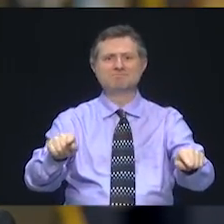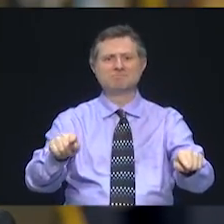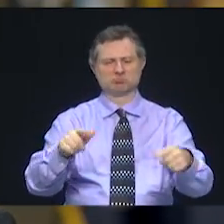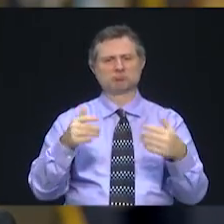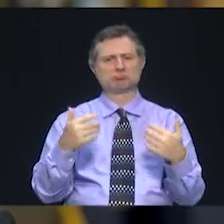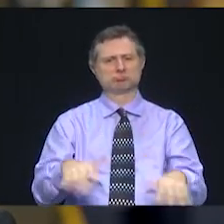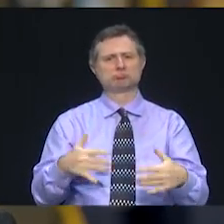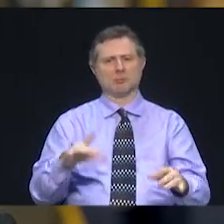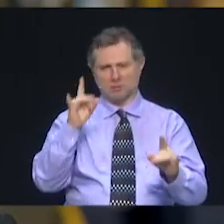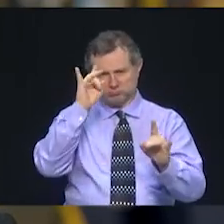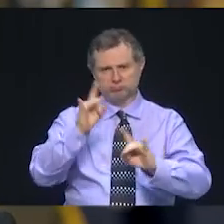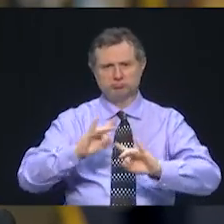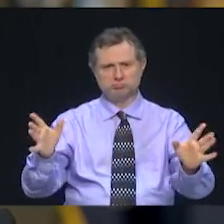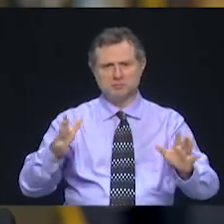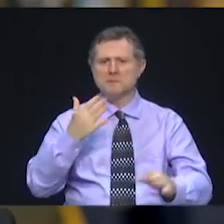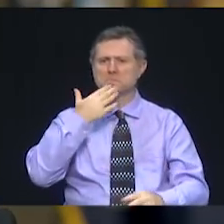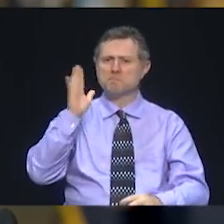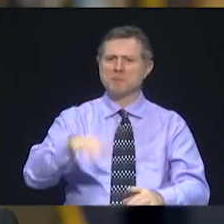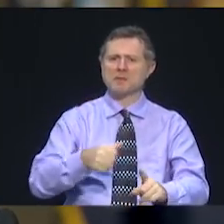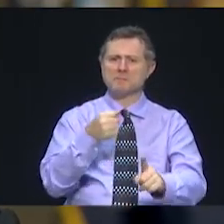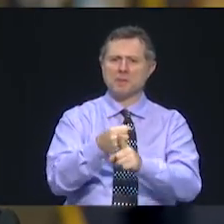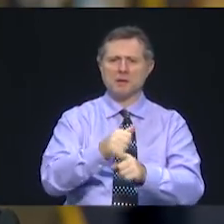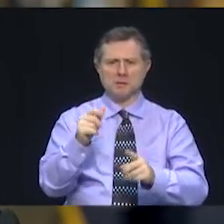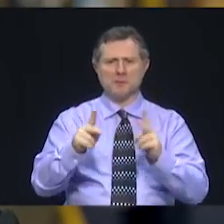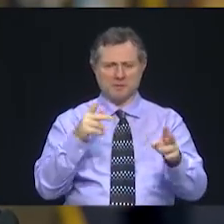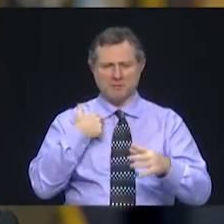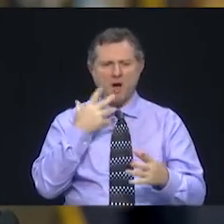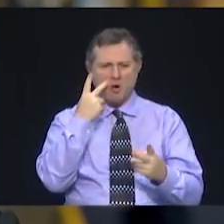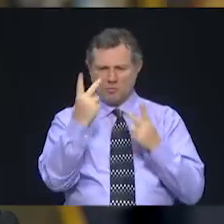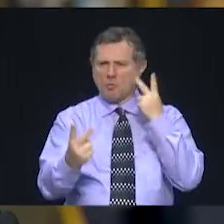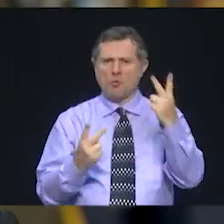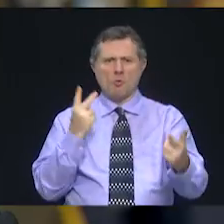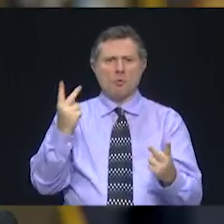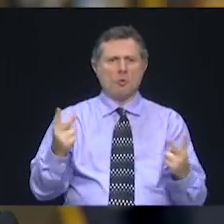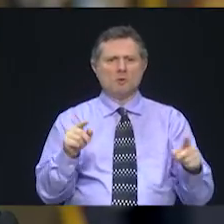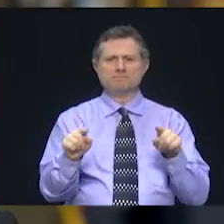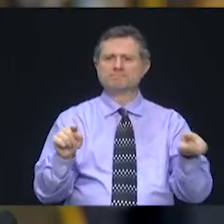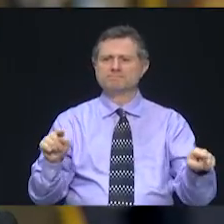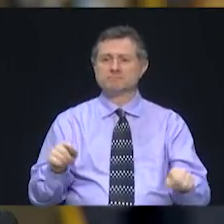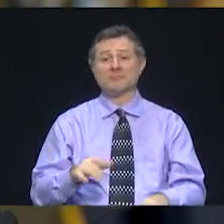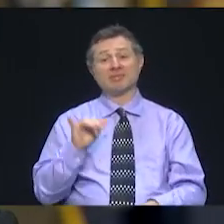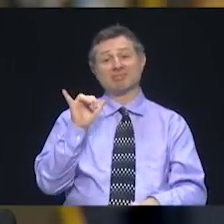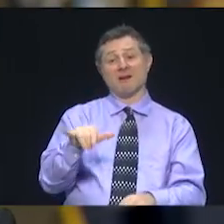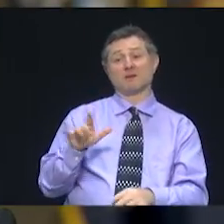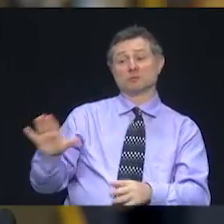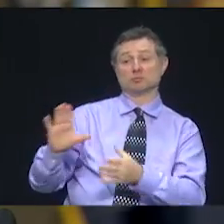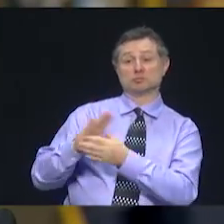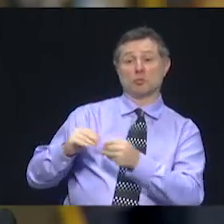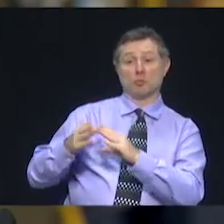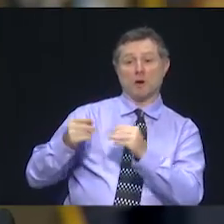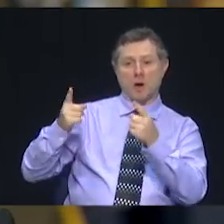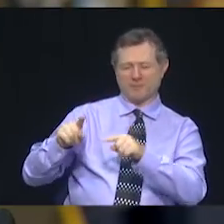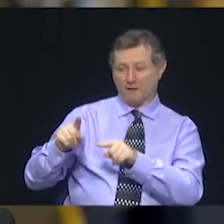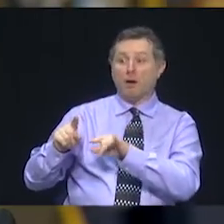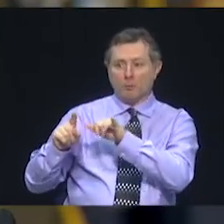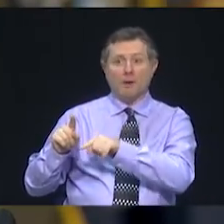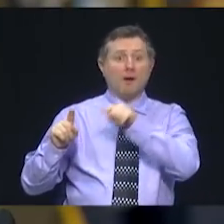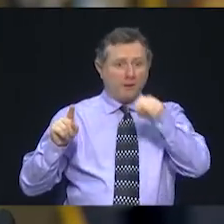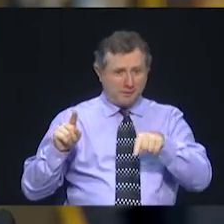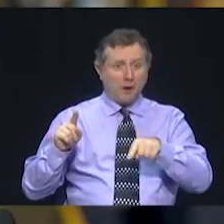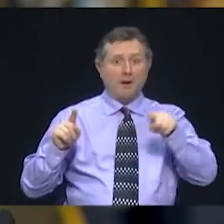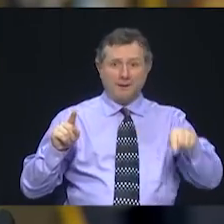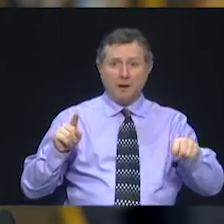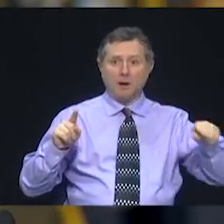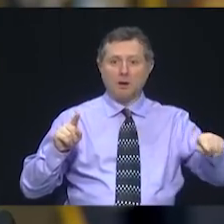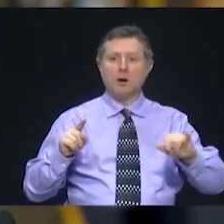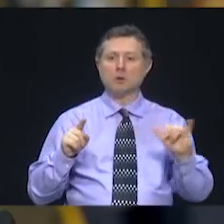the same damage. Not only had I heard the story before, I had lived with the